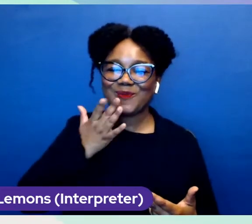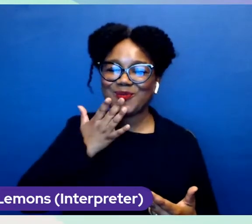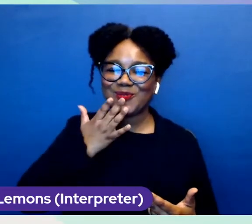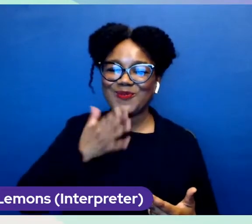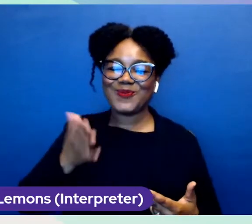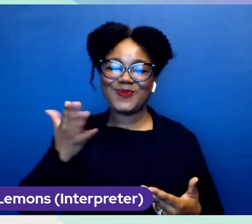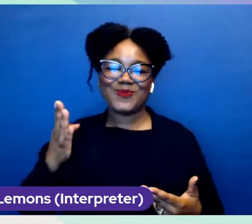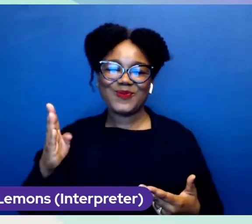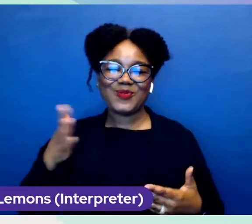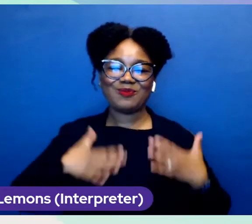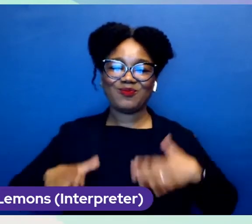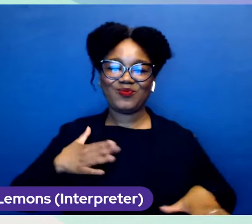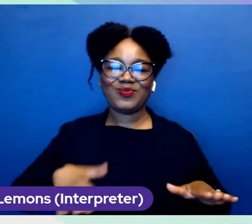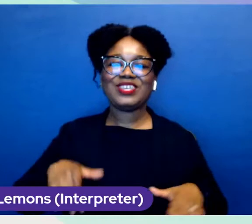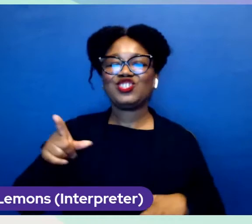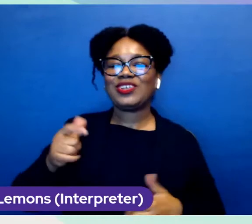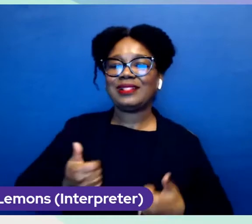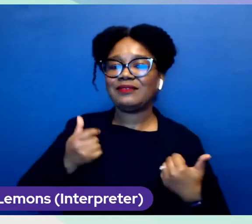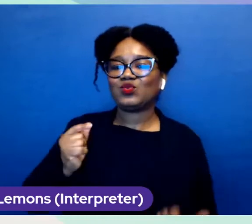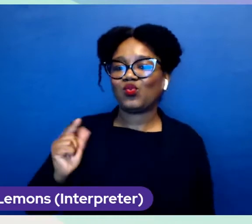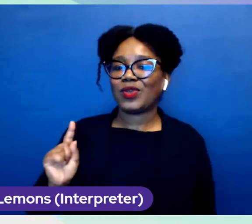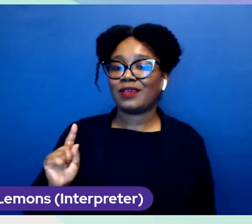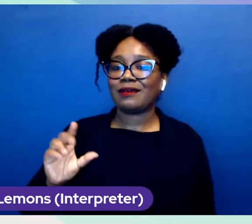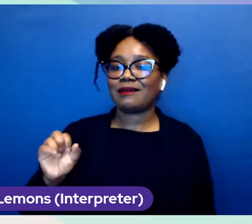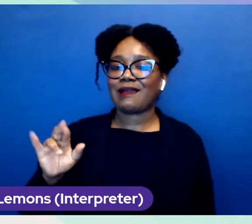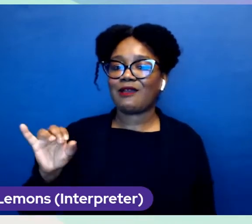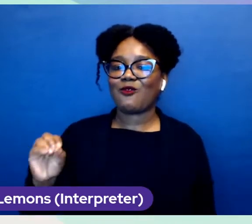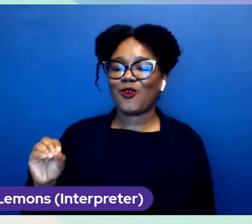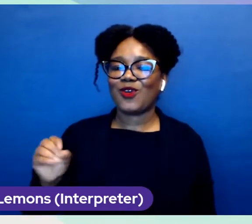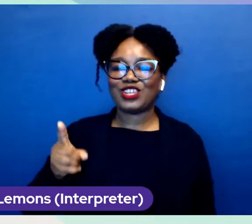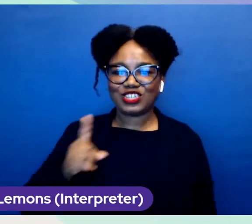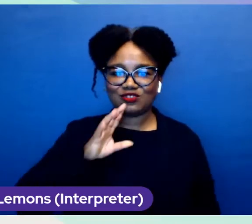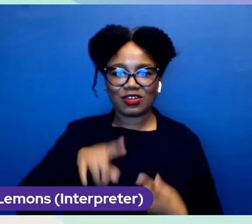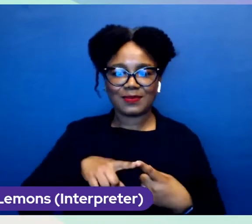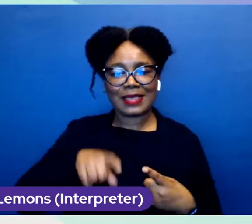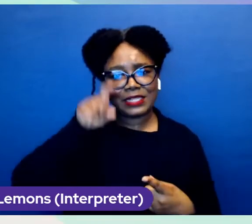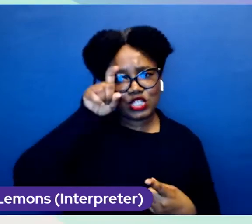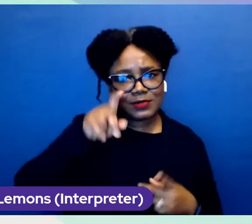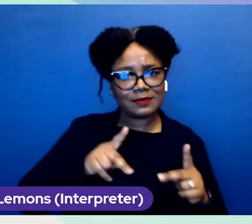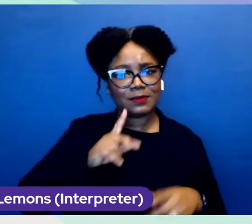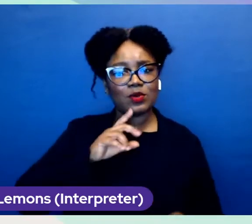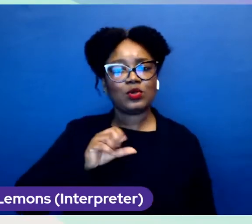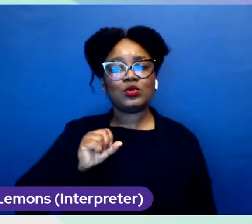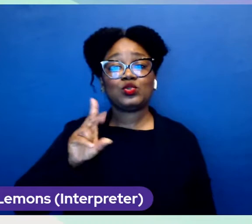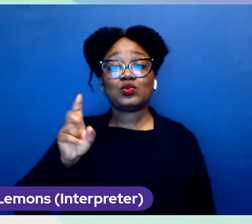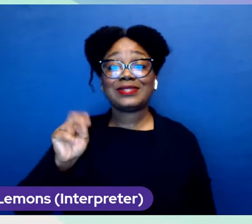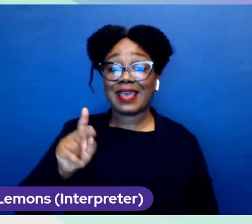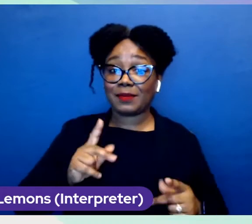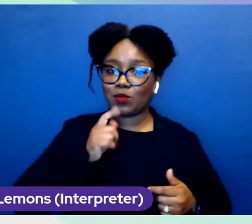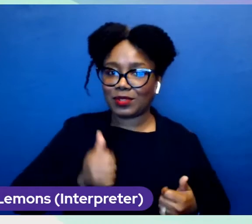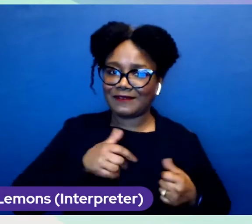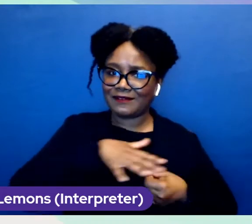actually lives in Cairo, and she says that, you know, Egyptians and Sudanese people are brothers and sisters, that they live as